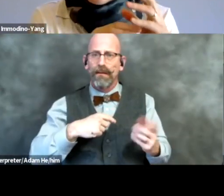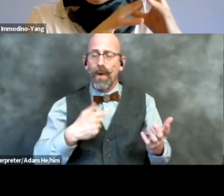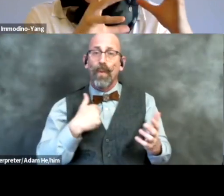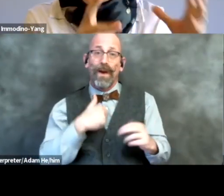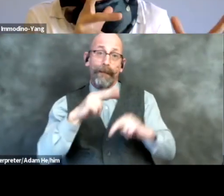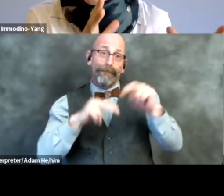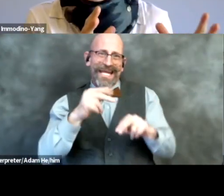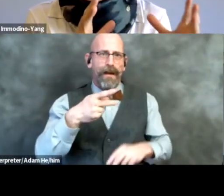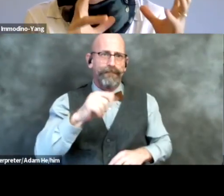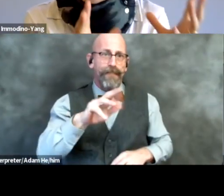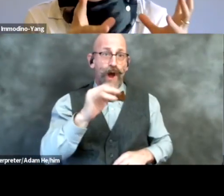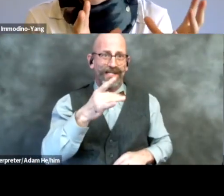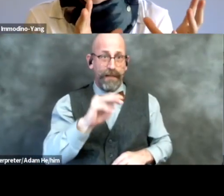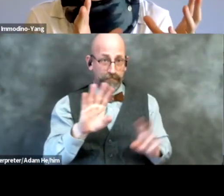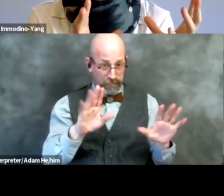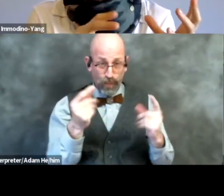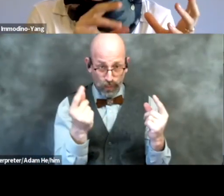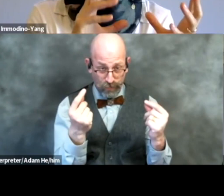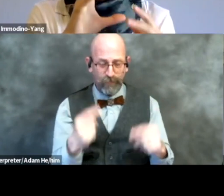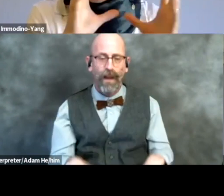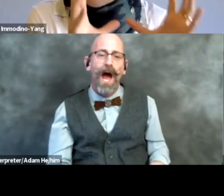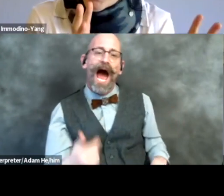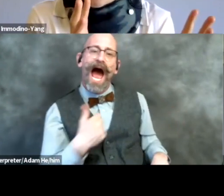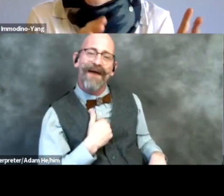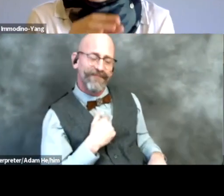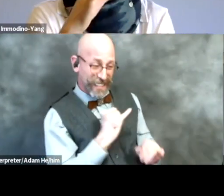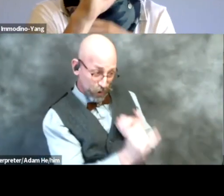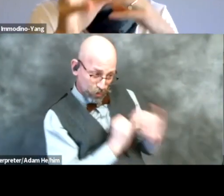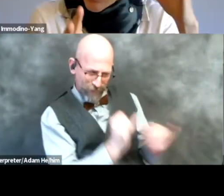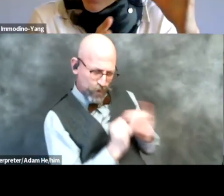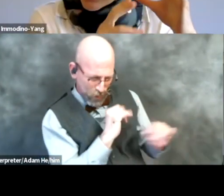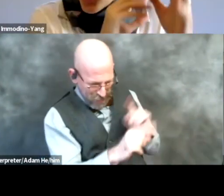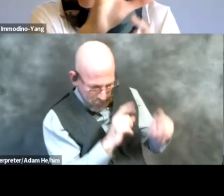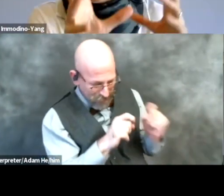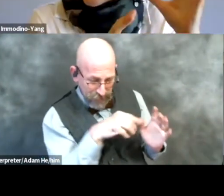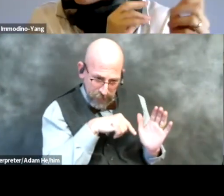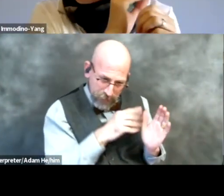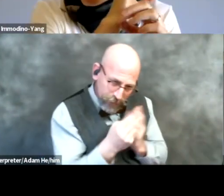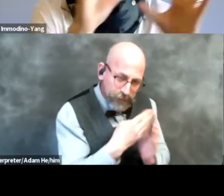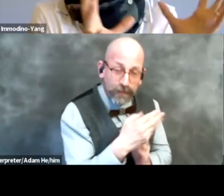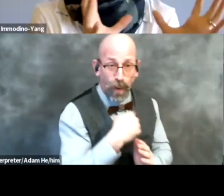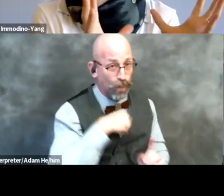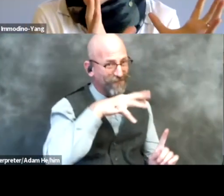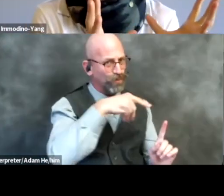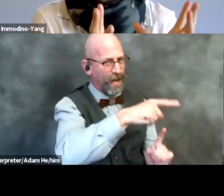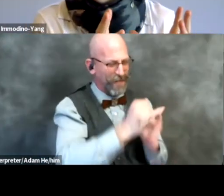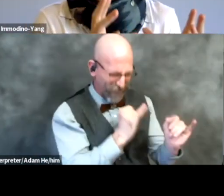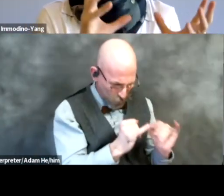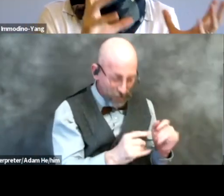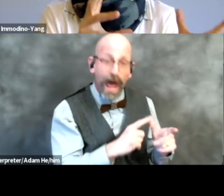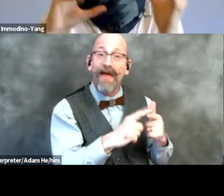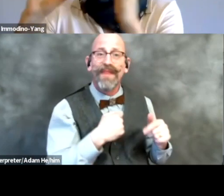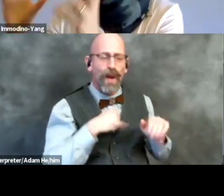pair in-depth interviews, which are videotaped, and then we code in various